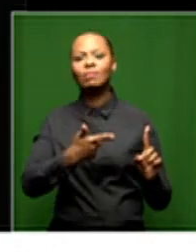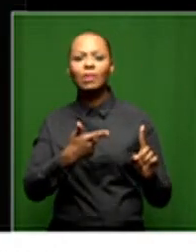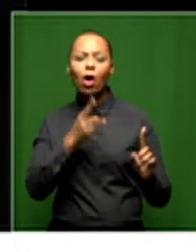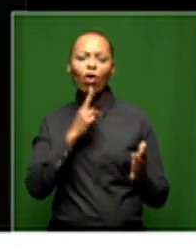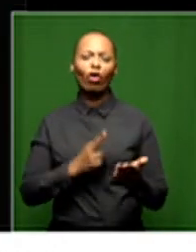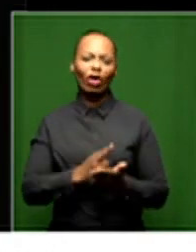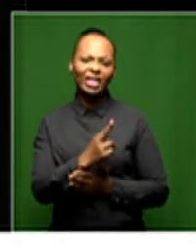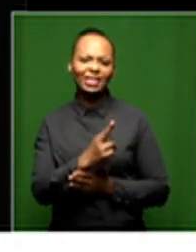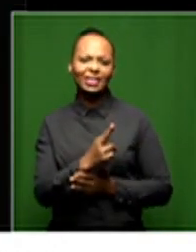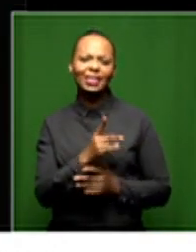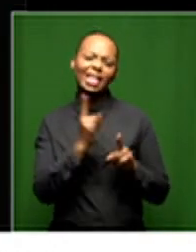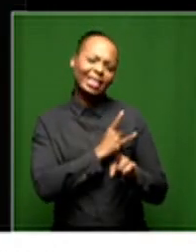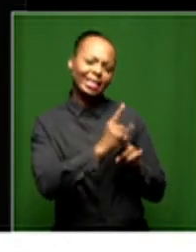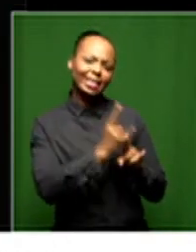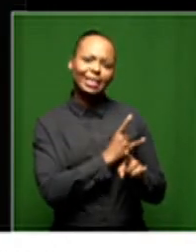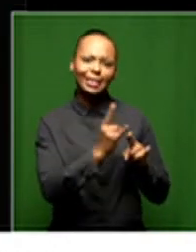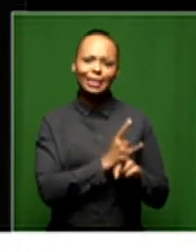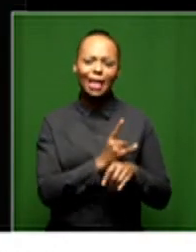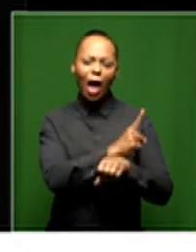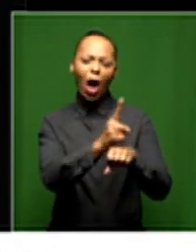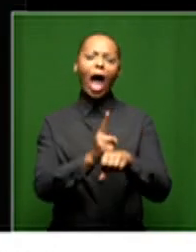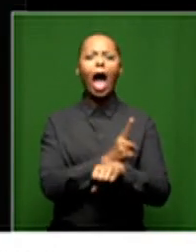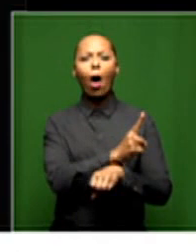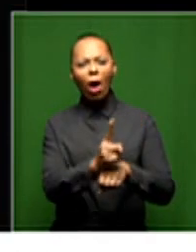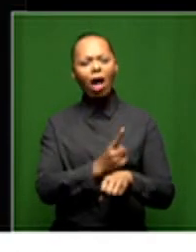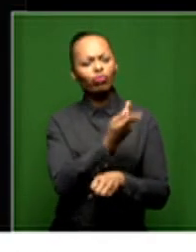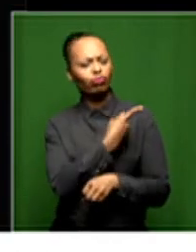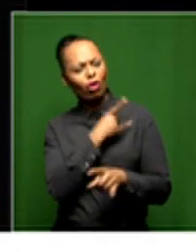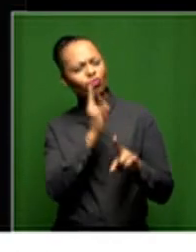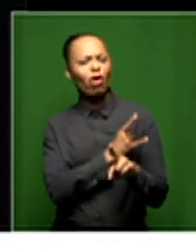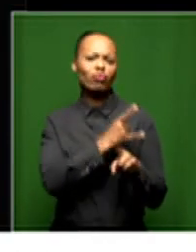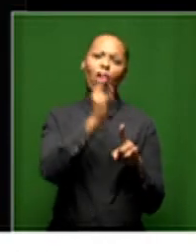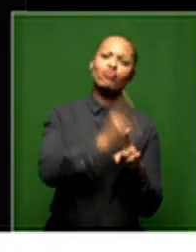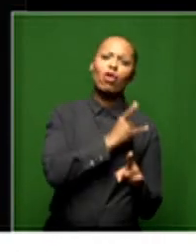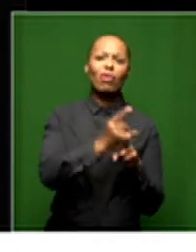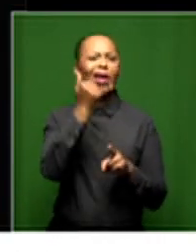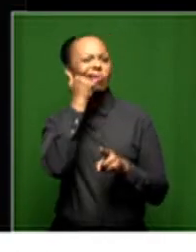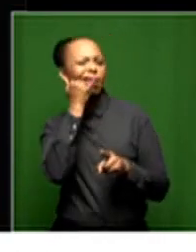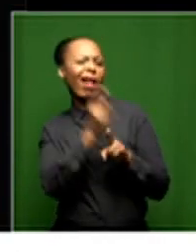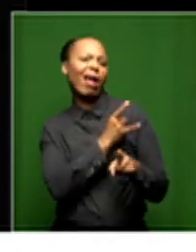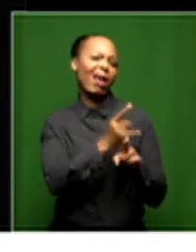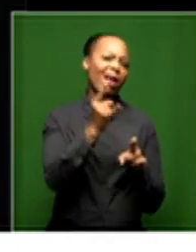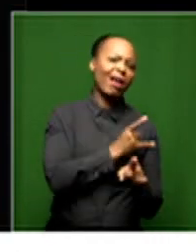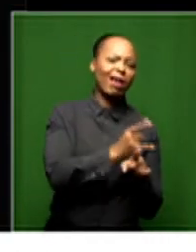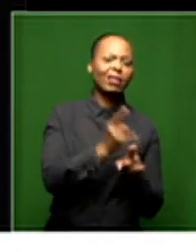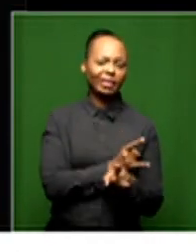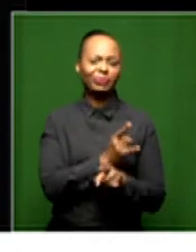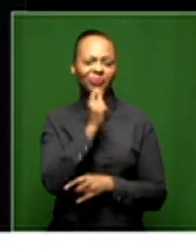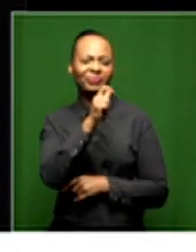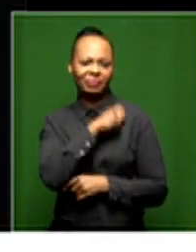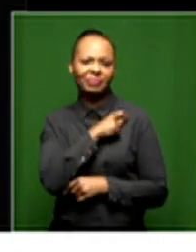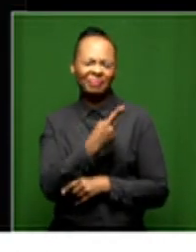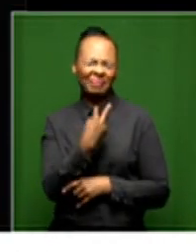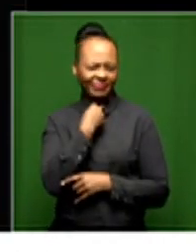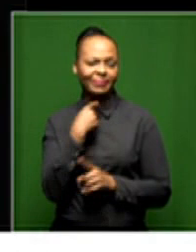just the chats on the phone for hours and hours at a time. So there's a big void that is just really,